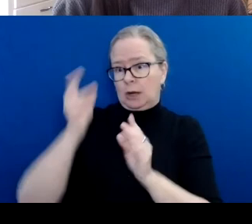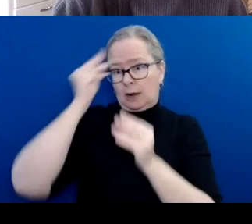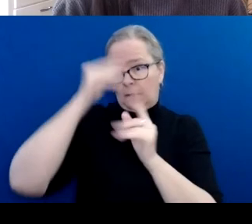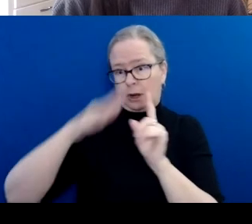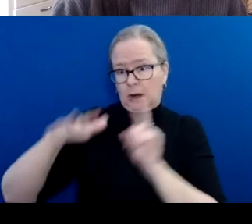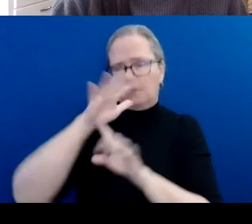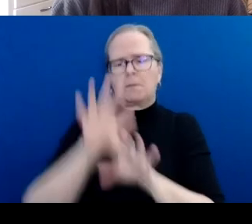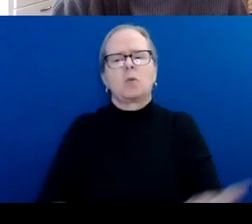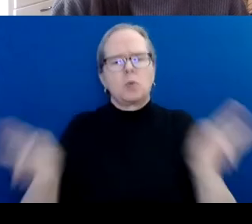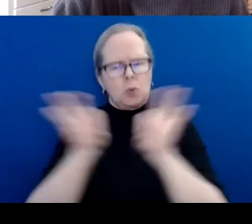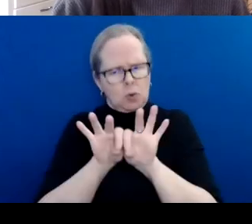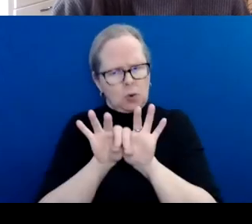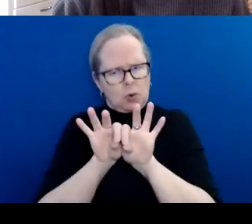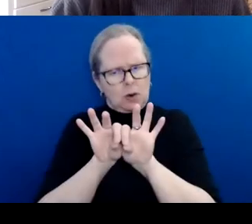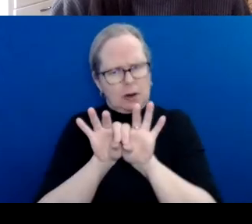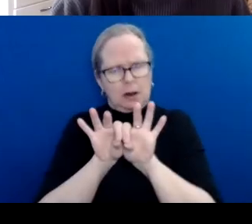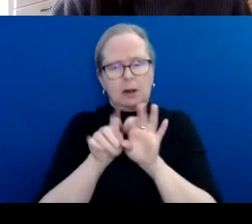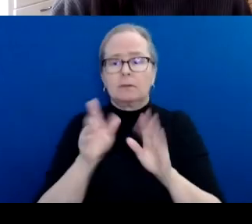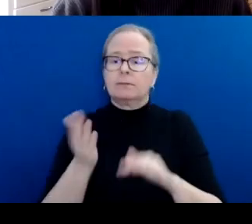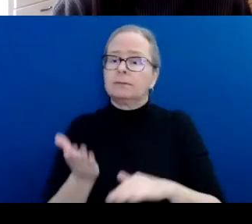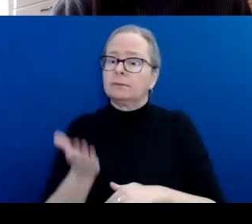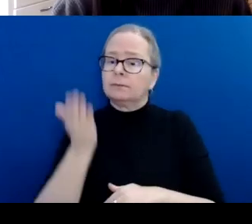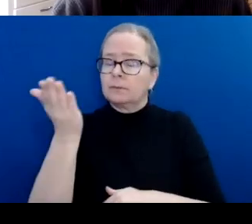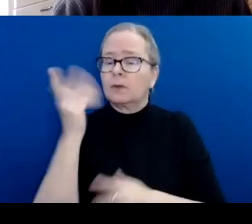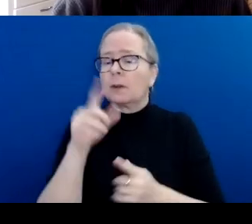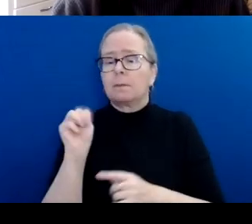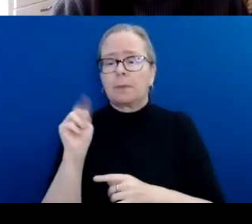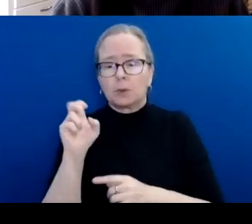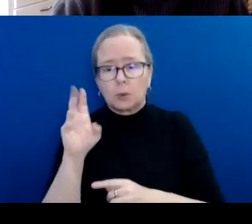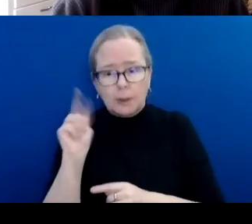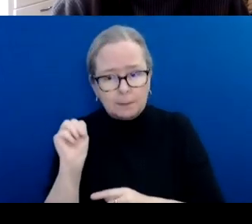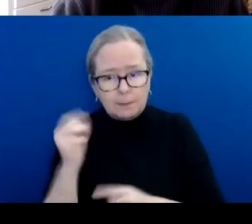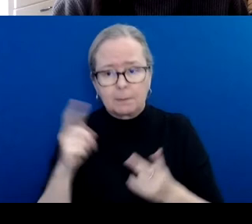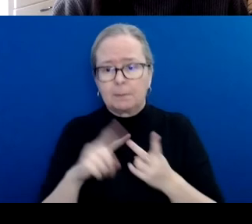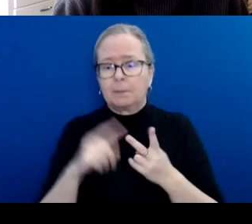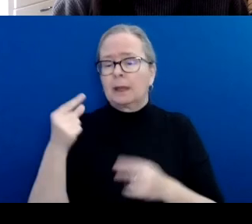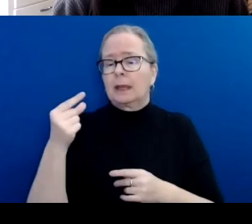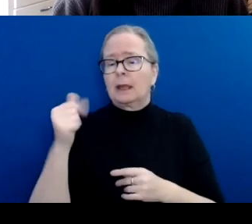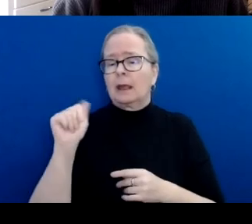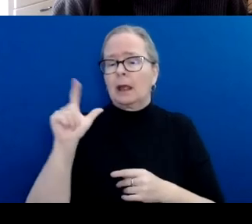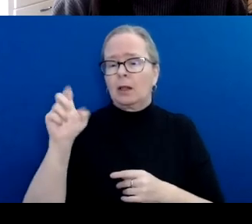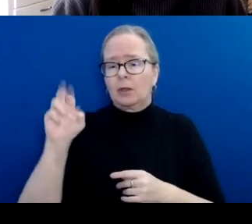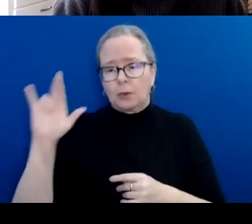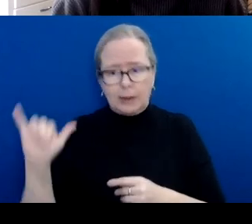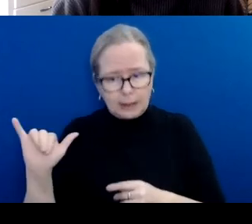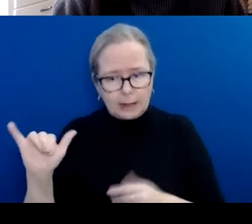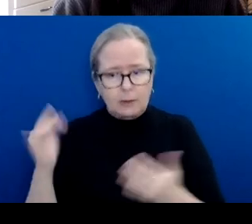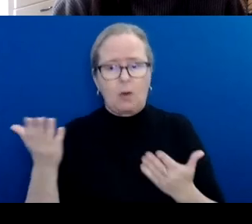or as program notes is going to look different than the type of artist statement you share with a grant committee.